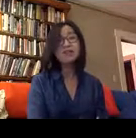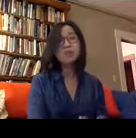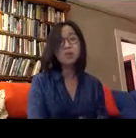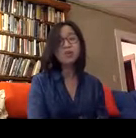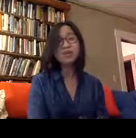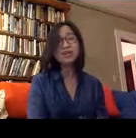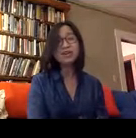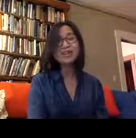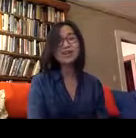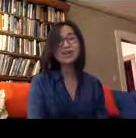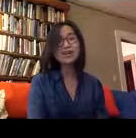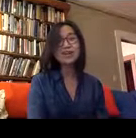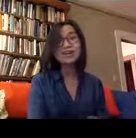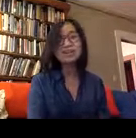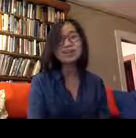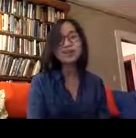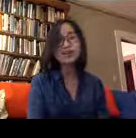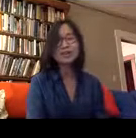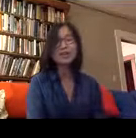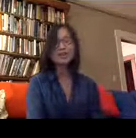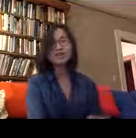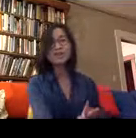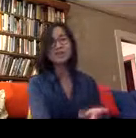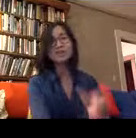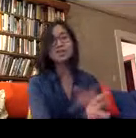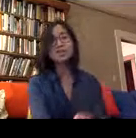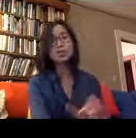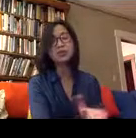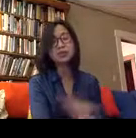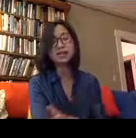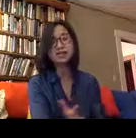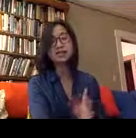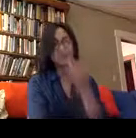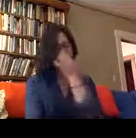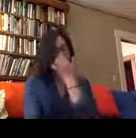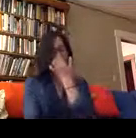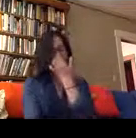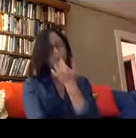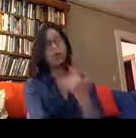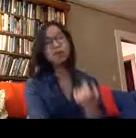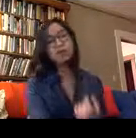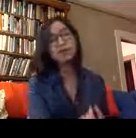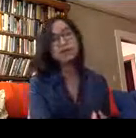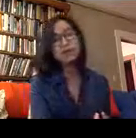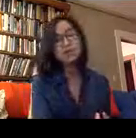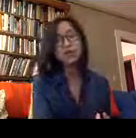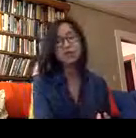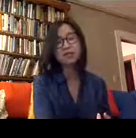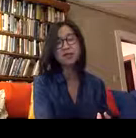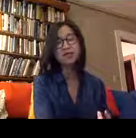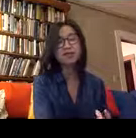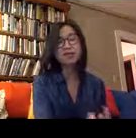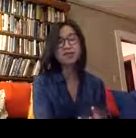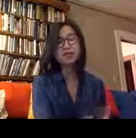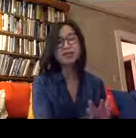even more, you can slow down a little bit. So this group is later. I will talk about this group of a